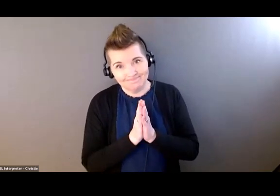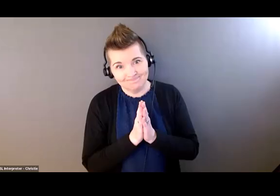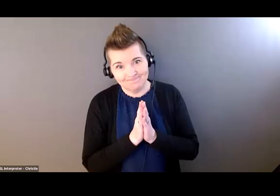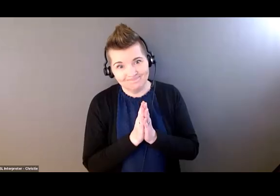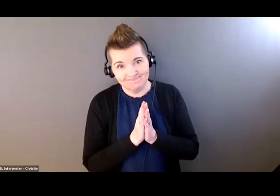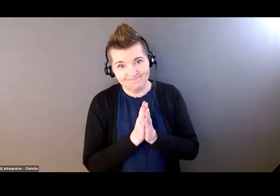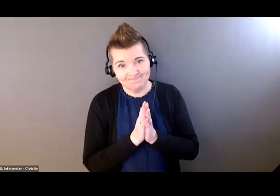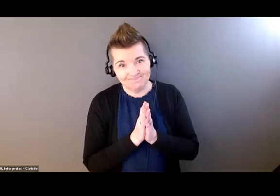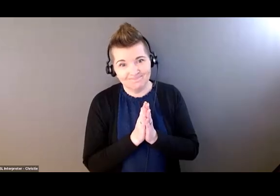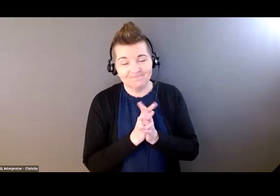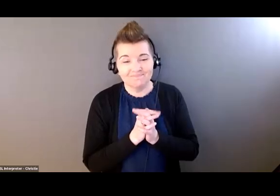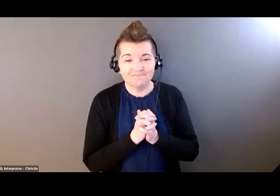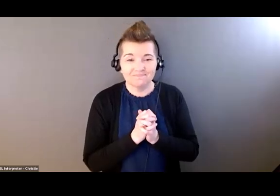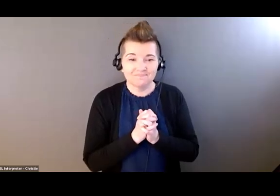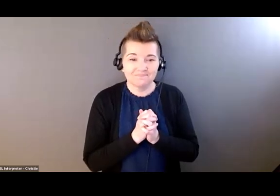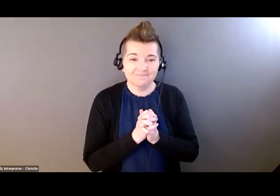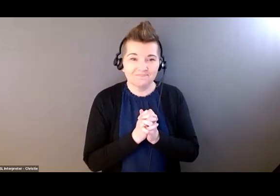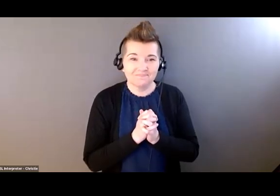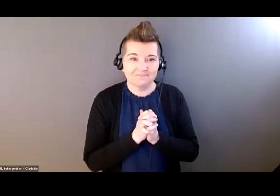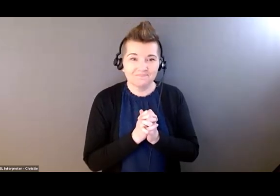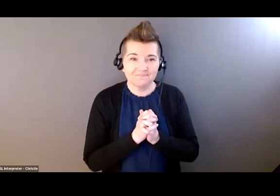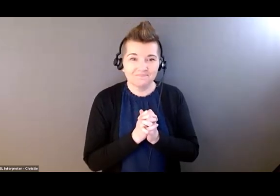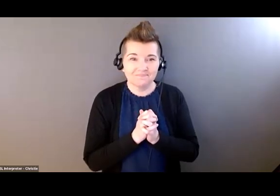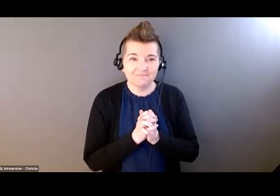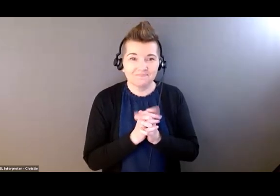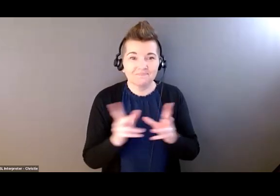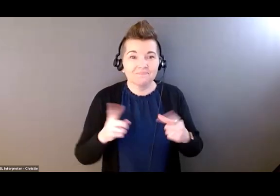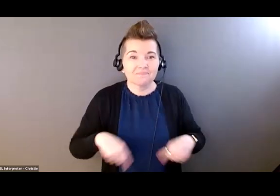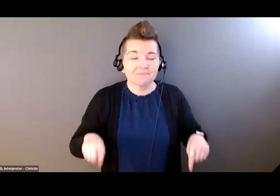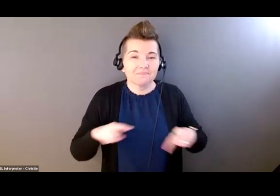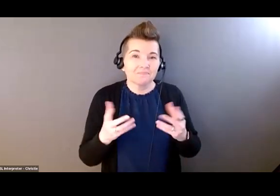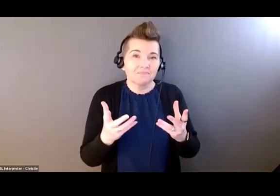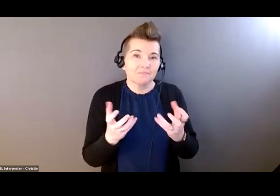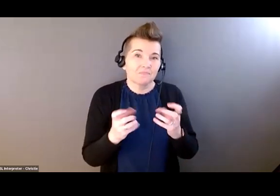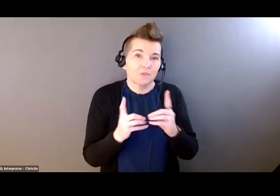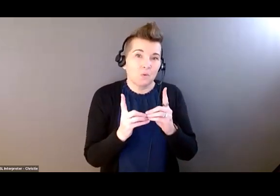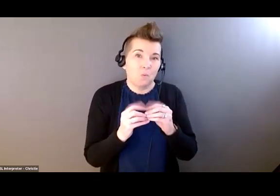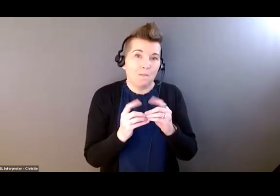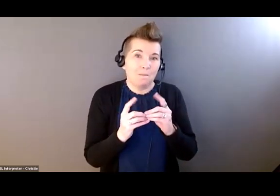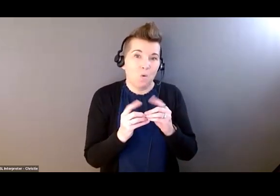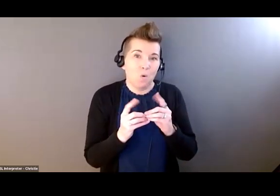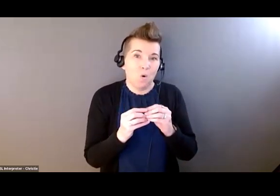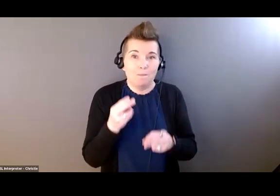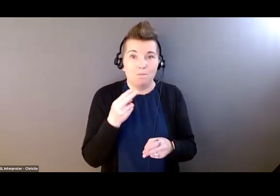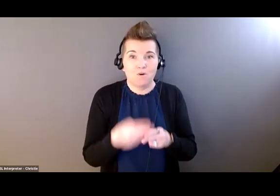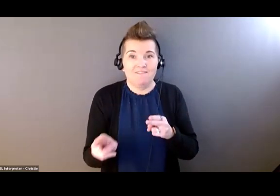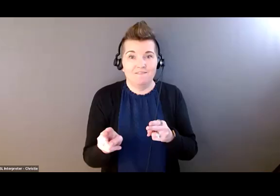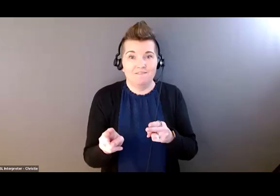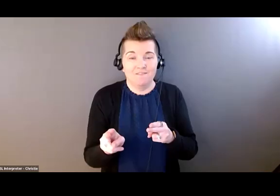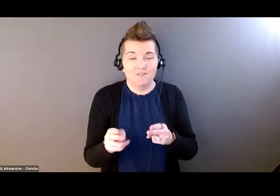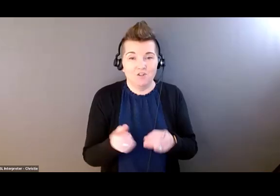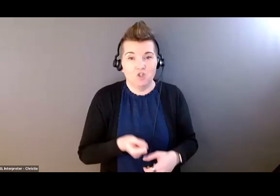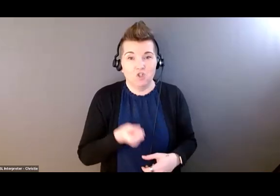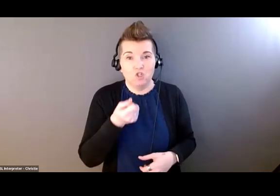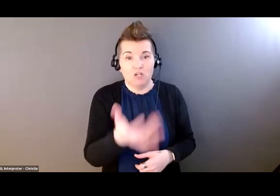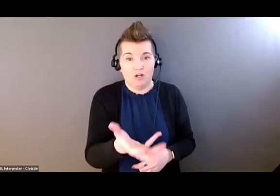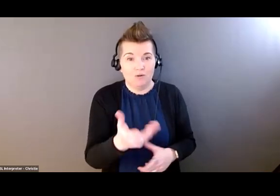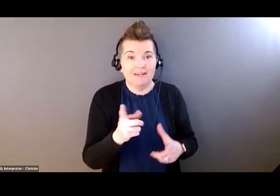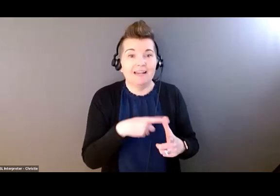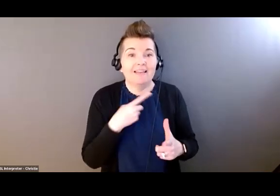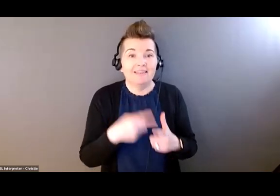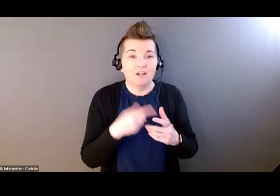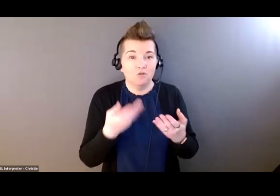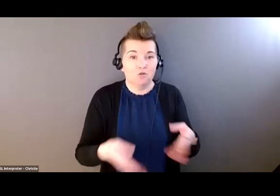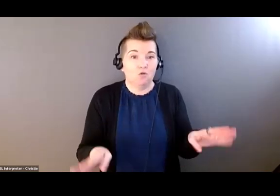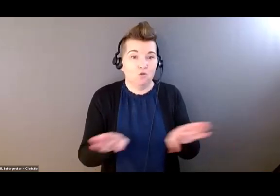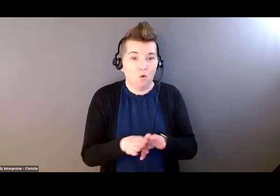we thought, which of these policies exist to keep people safe or because of funding and contractual obligations, and what's